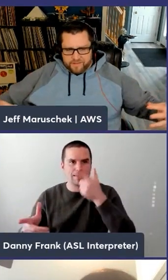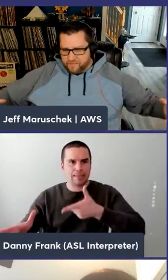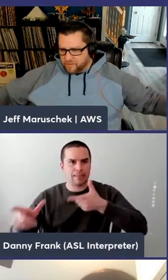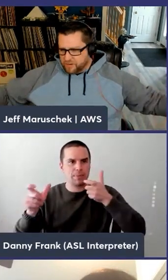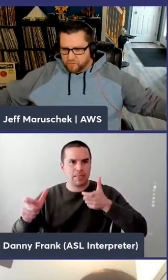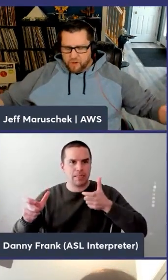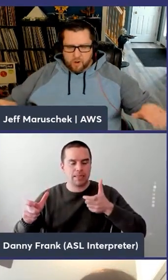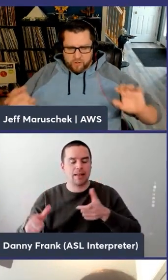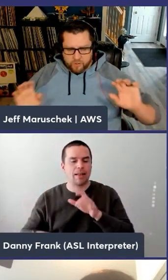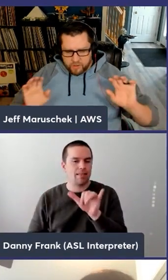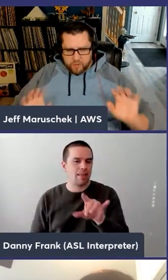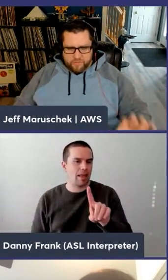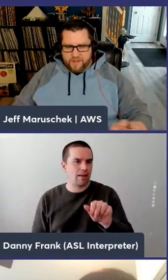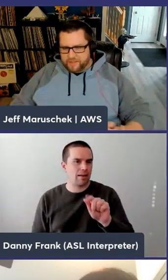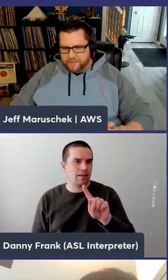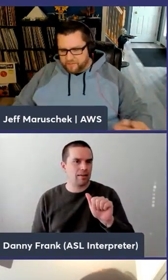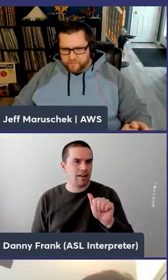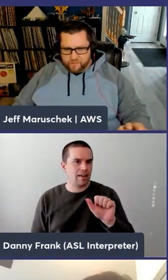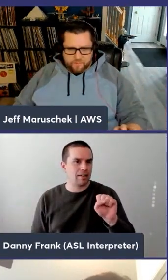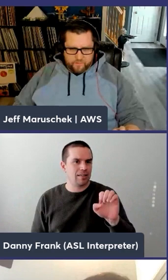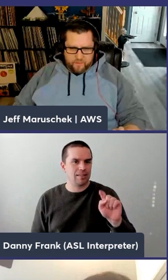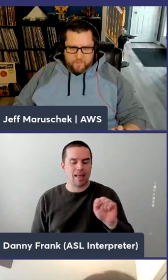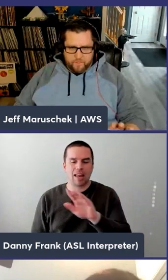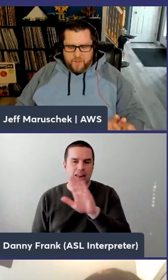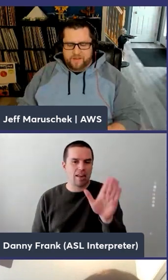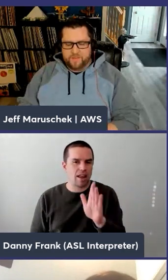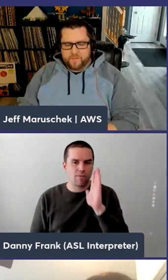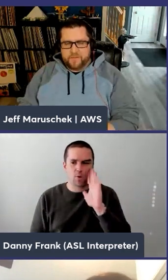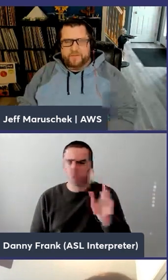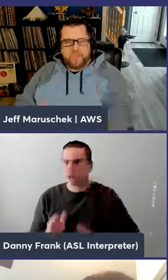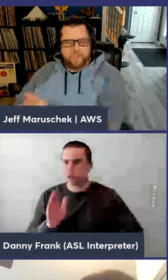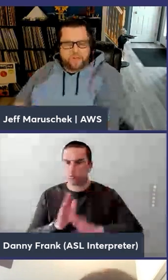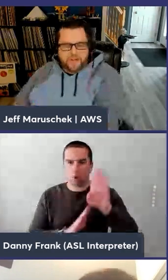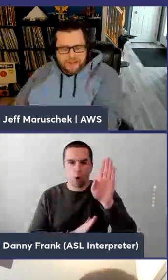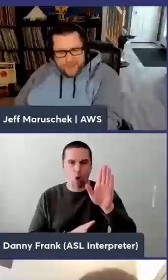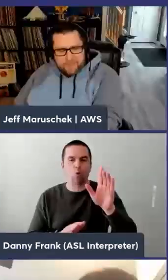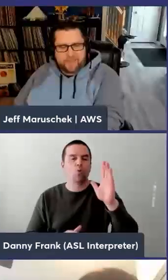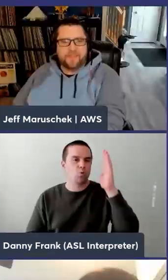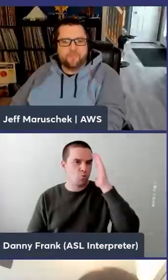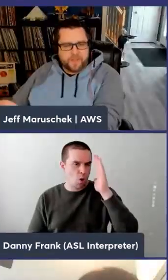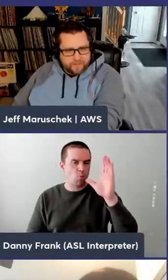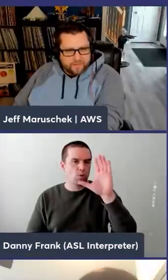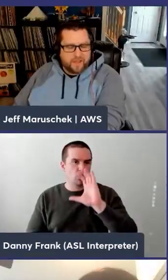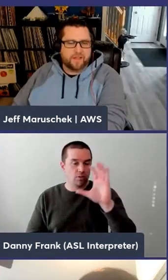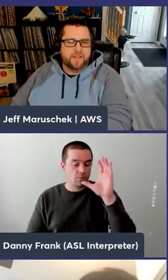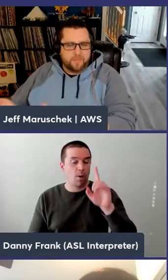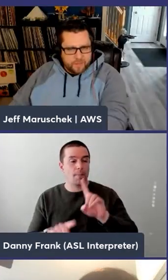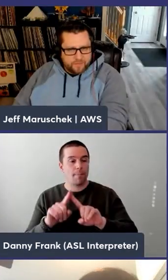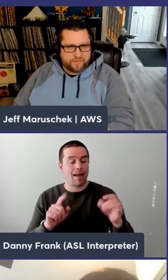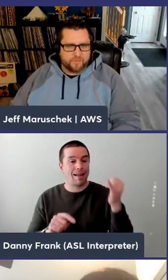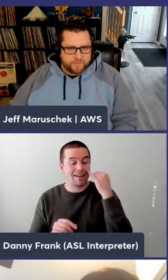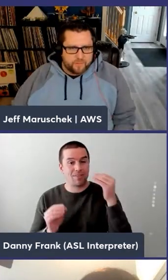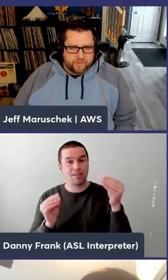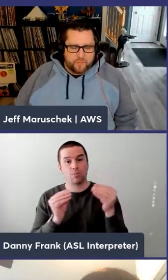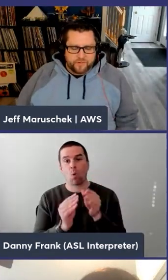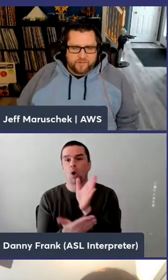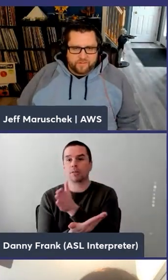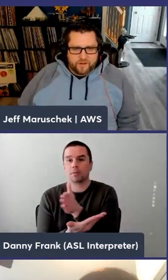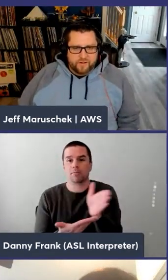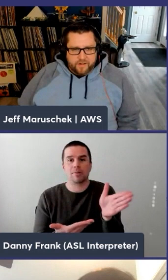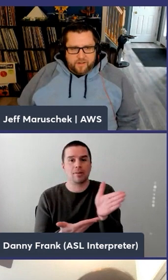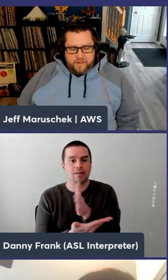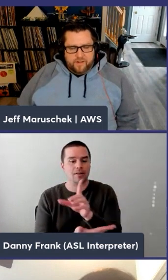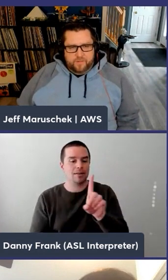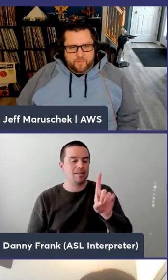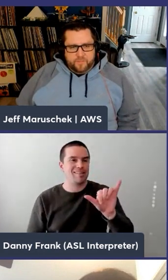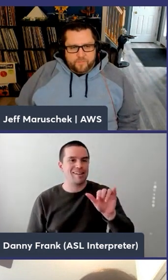data set's never going to grow. You're going to know exactly what to search from. But Exactly. if it's something more dynamic, then we can talk. Maybe serverless makes more sense